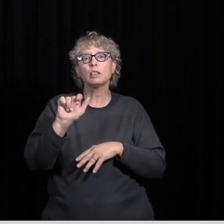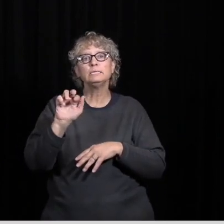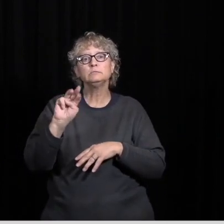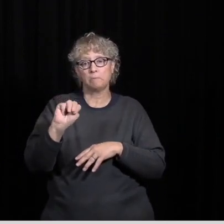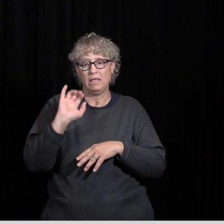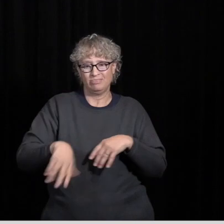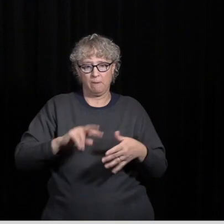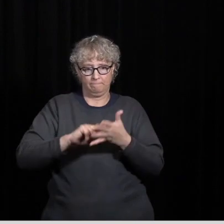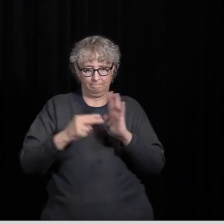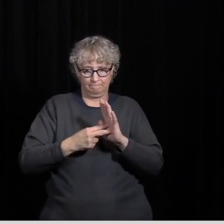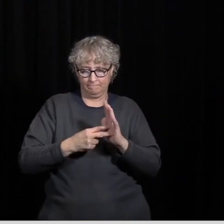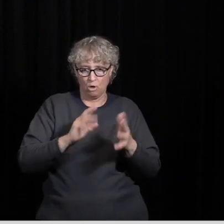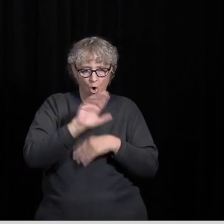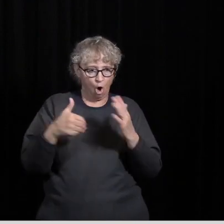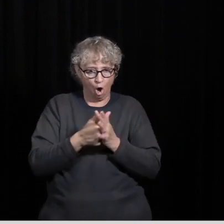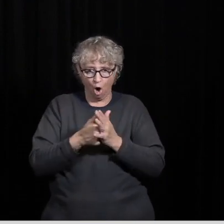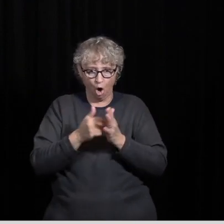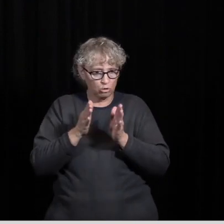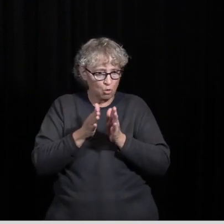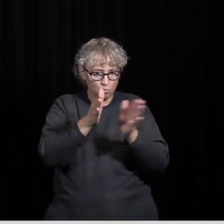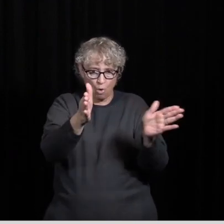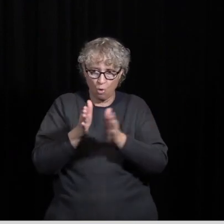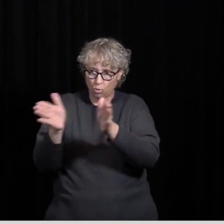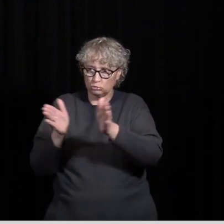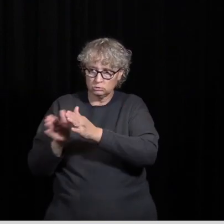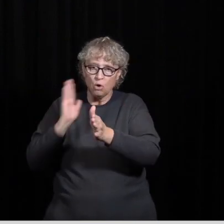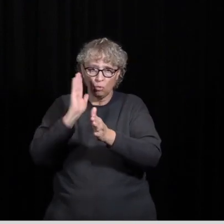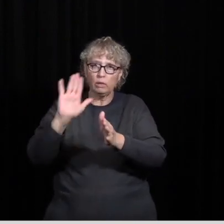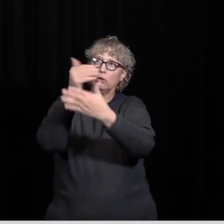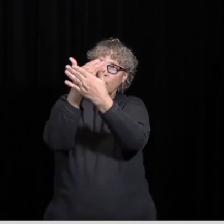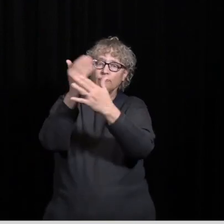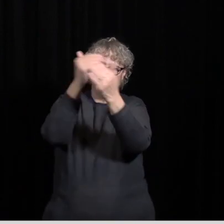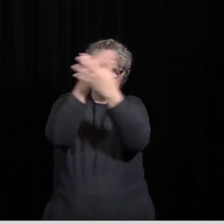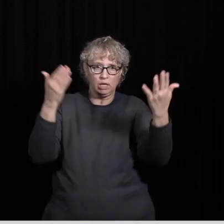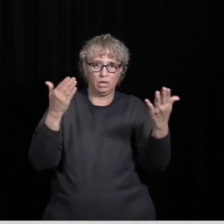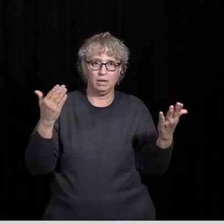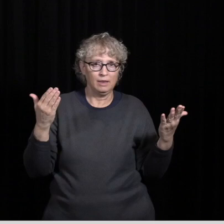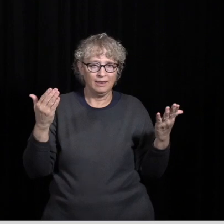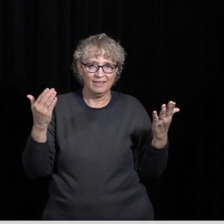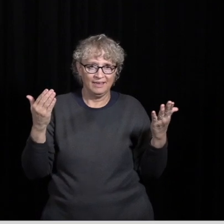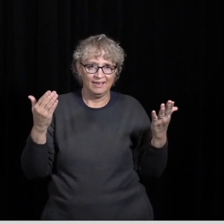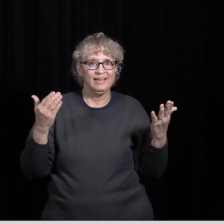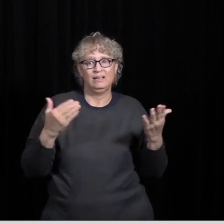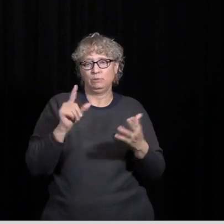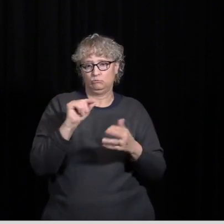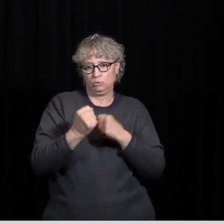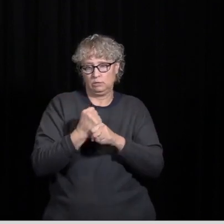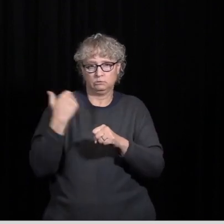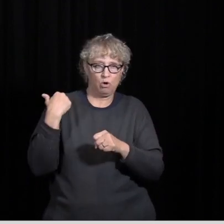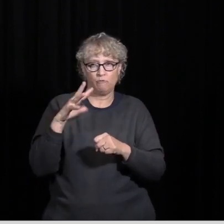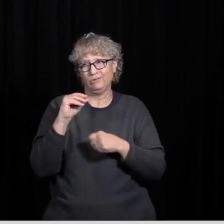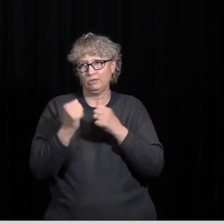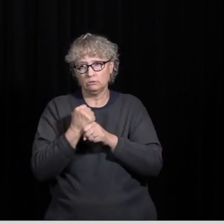idea that all roads lead to heaven or whatever. And so, again, right, there was a time even 20 years ago,